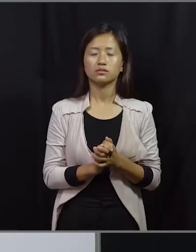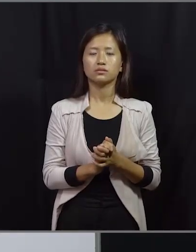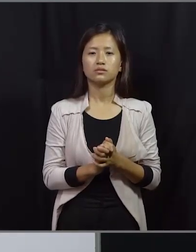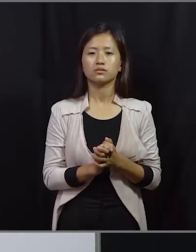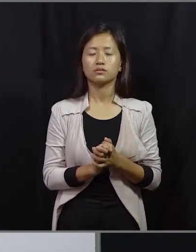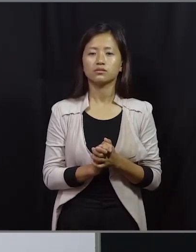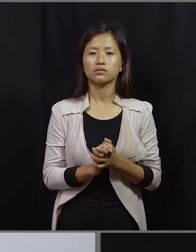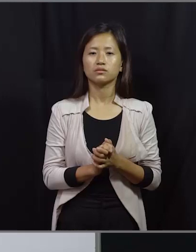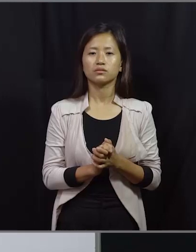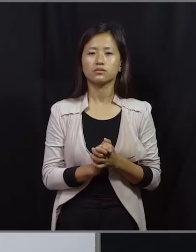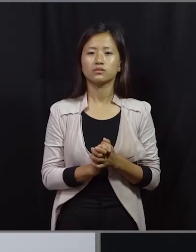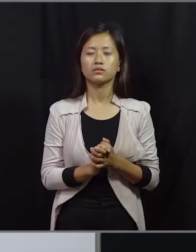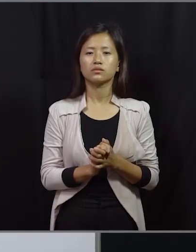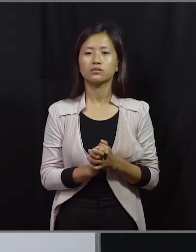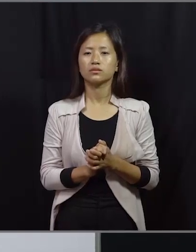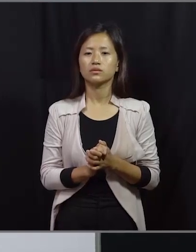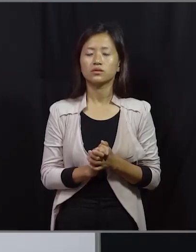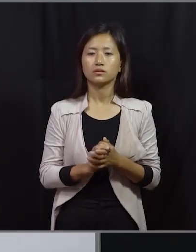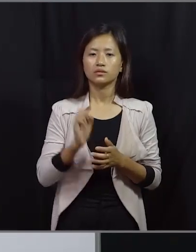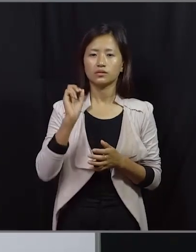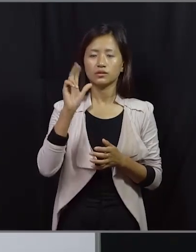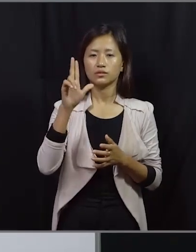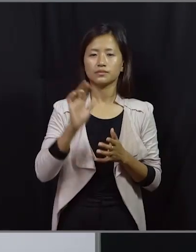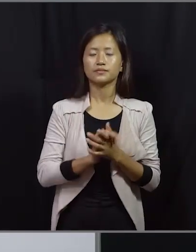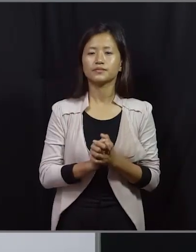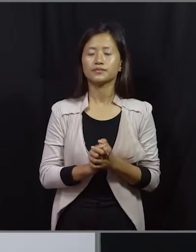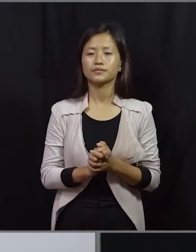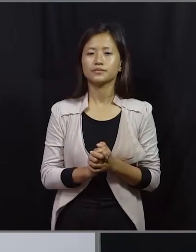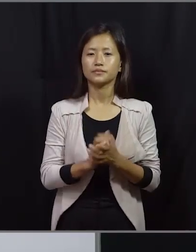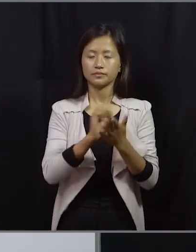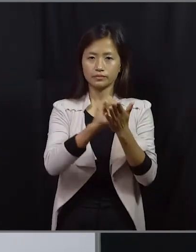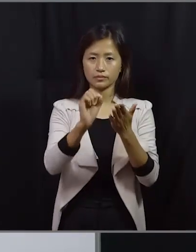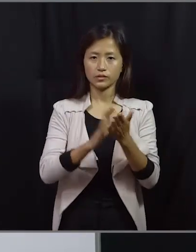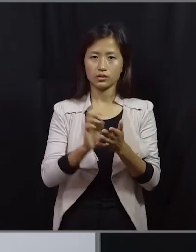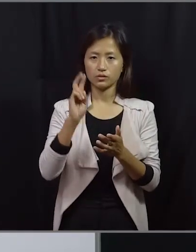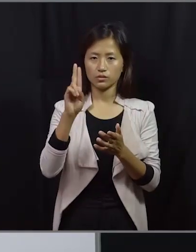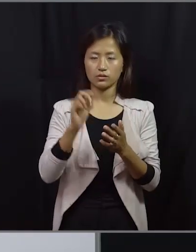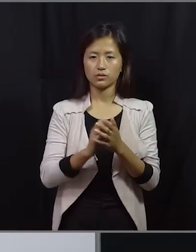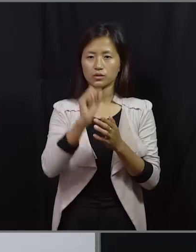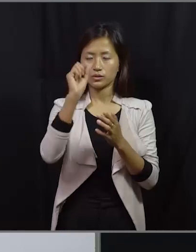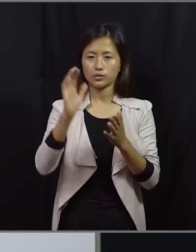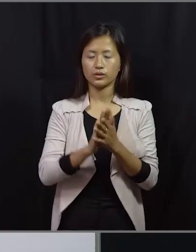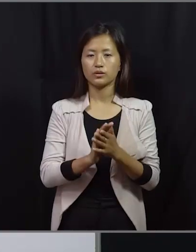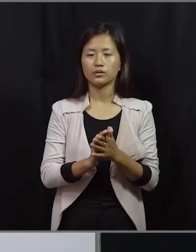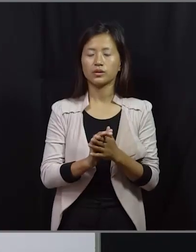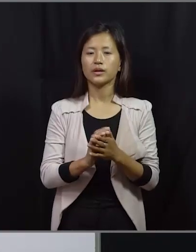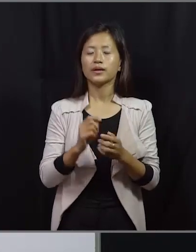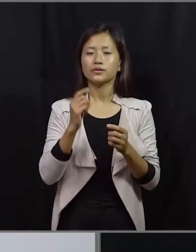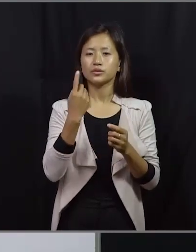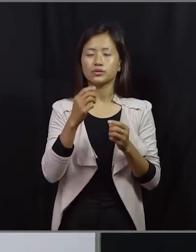1, 2, 3, 4, 5, 6, 7, 8. So 8. So can we write this one as 2 square and this one as 2